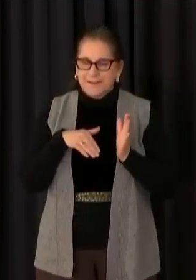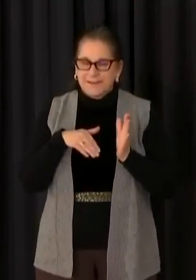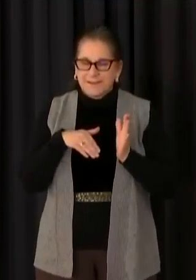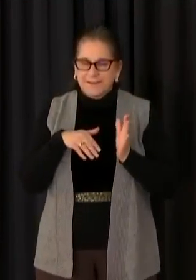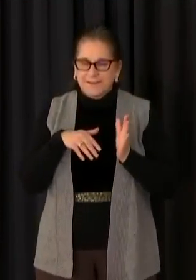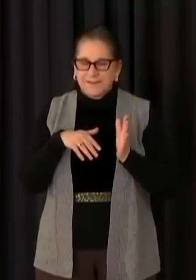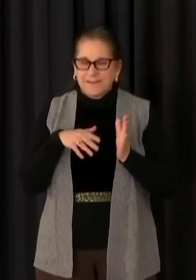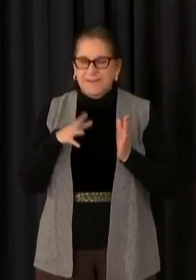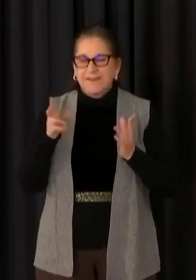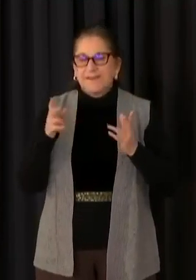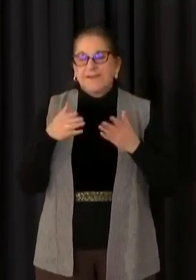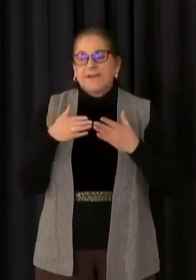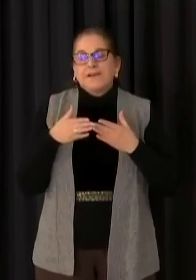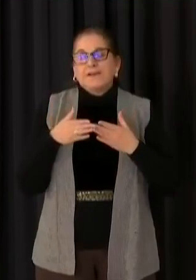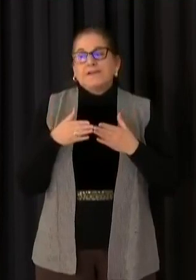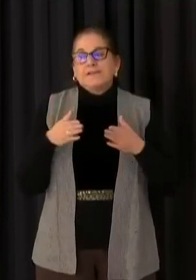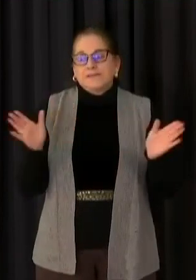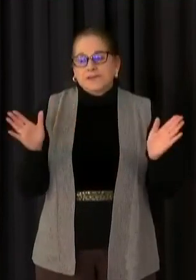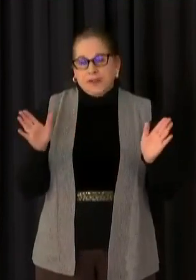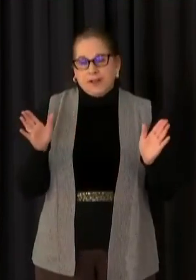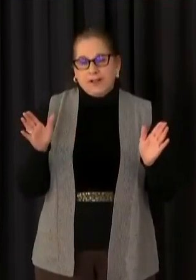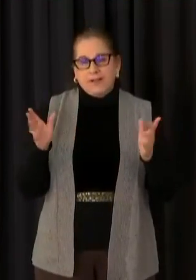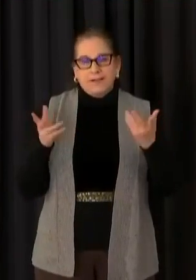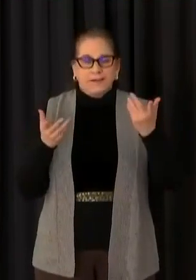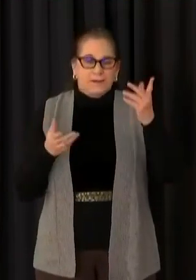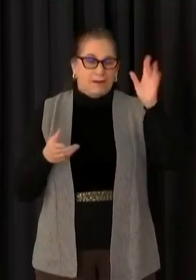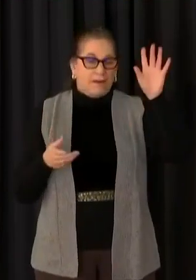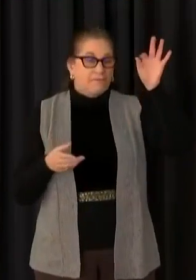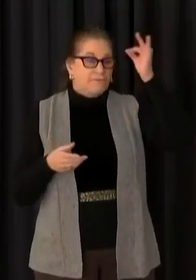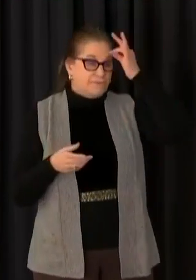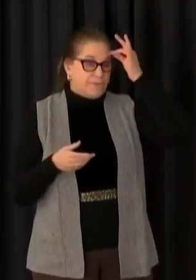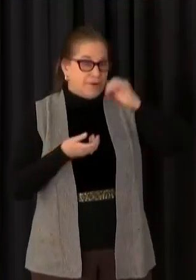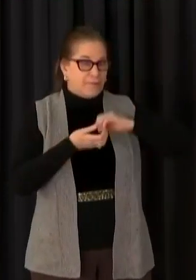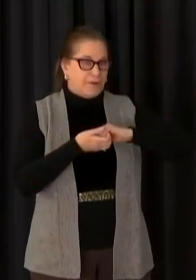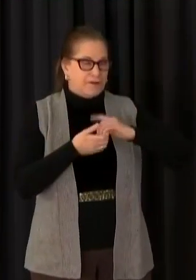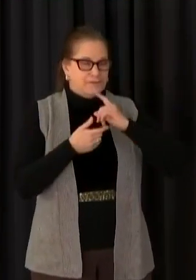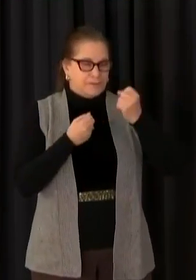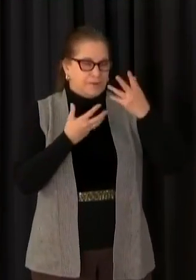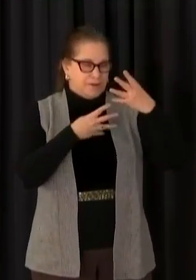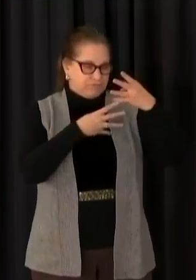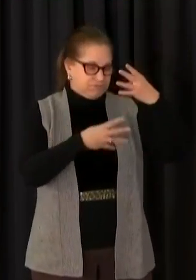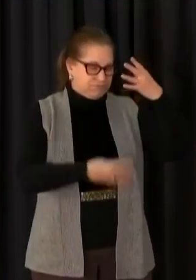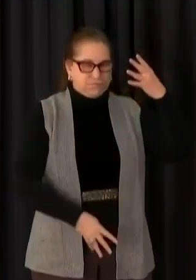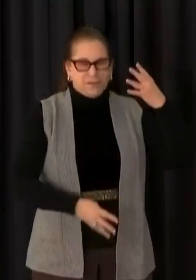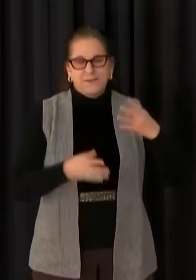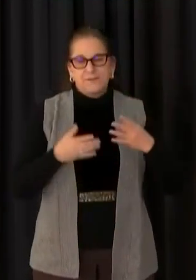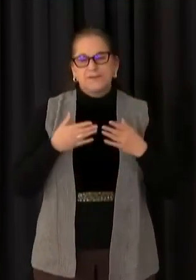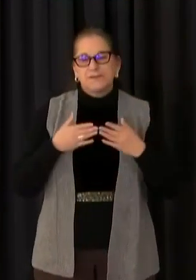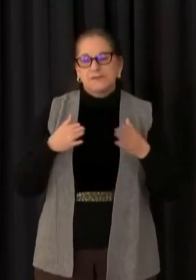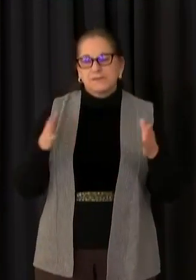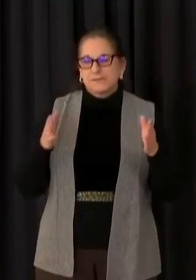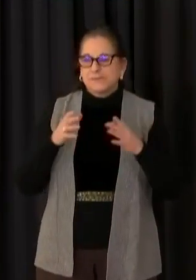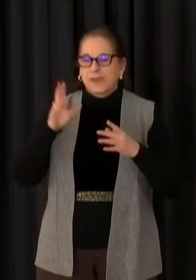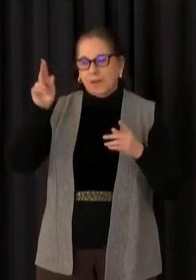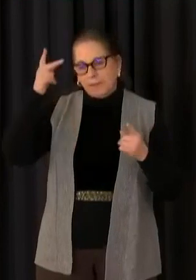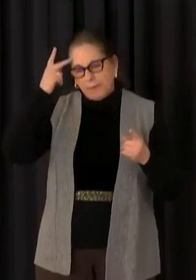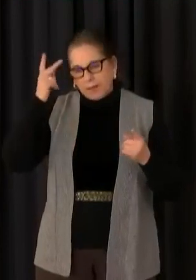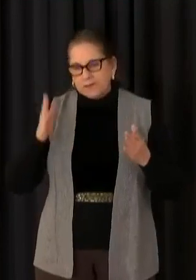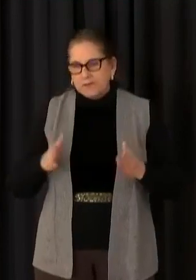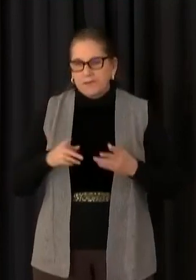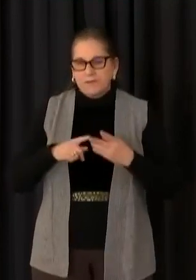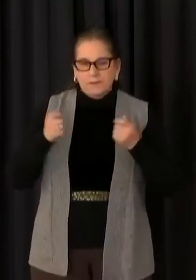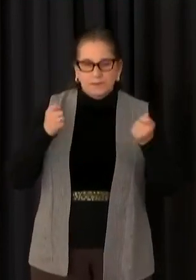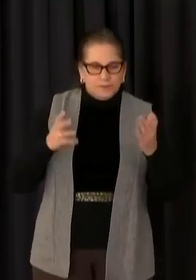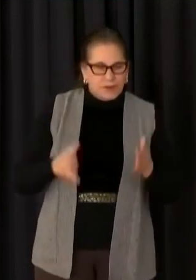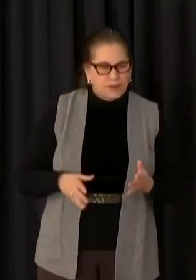amorphous in a way. So that's the administration, that's political officials, that's